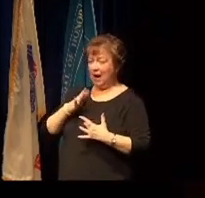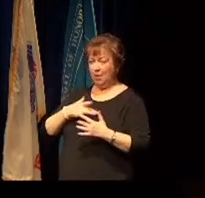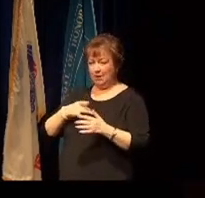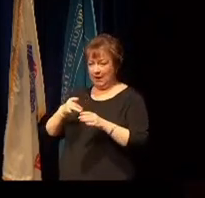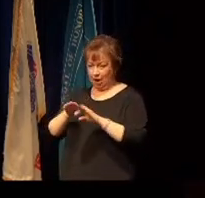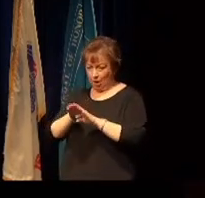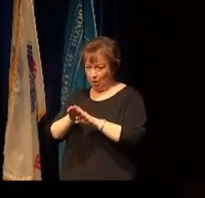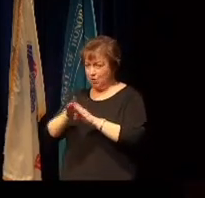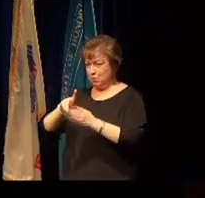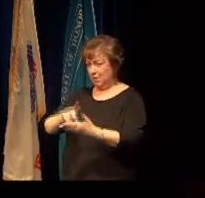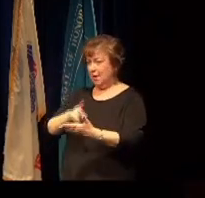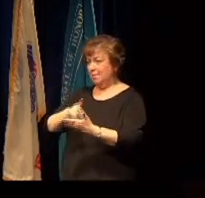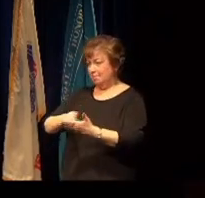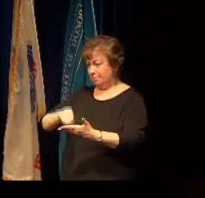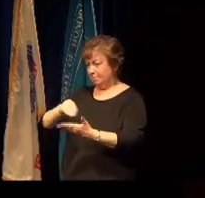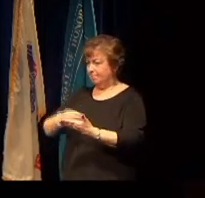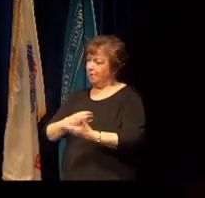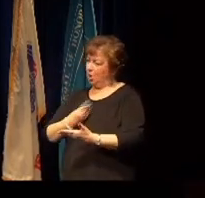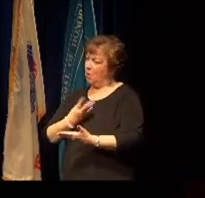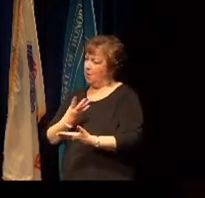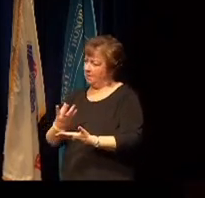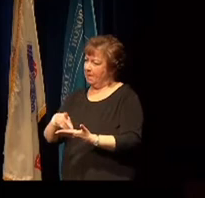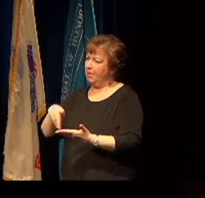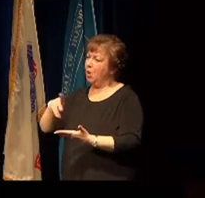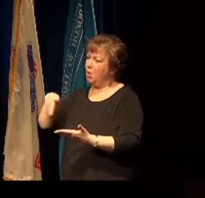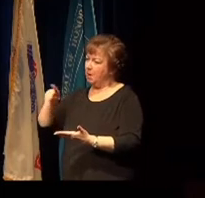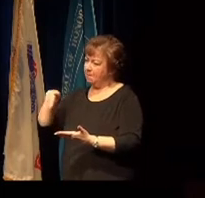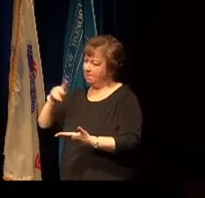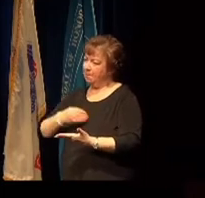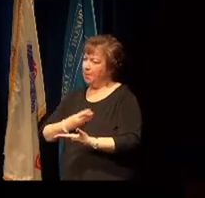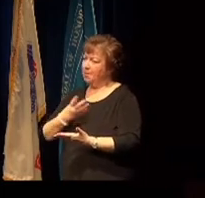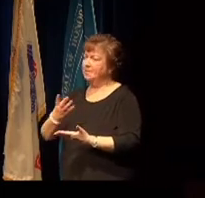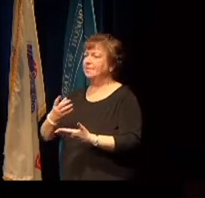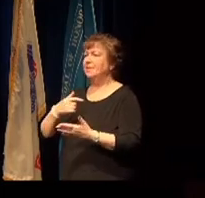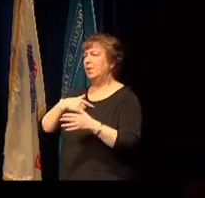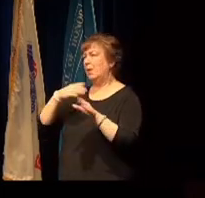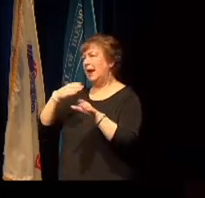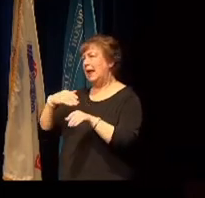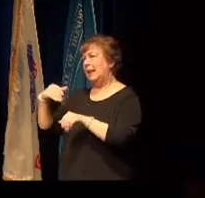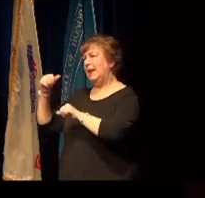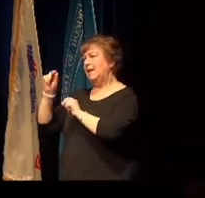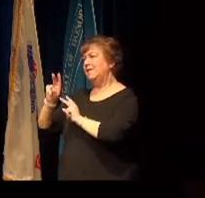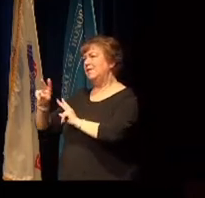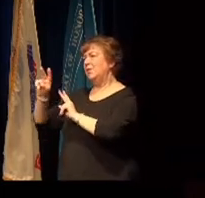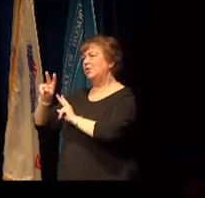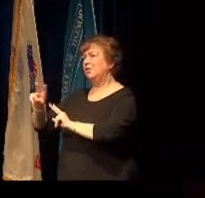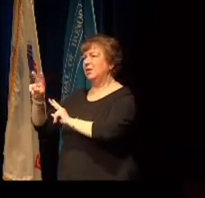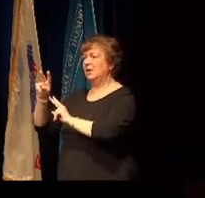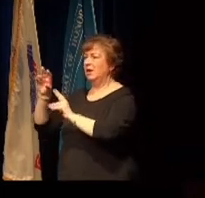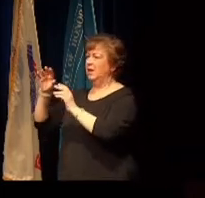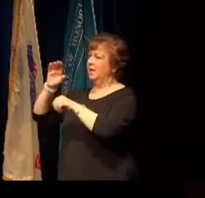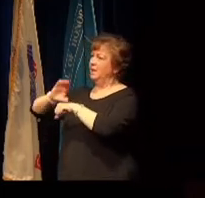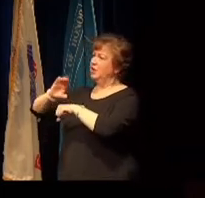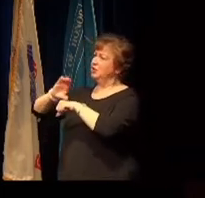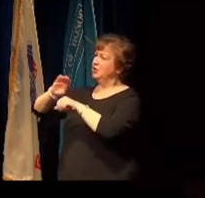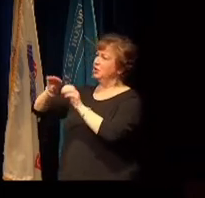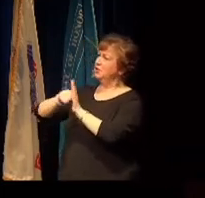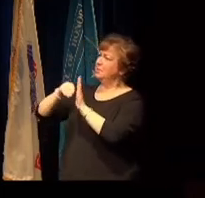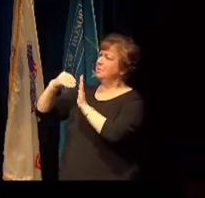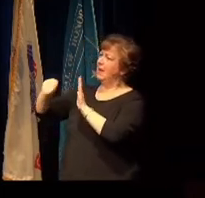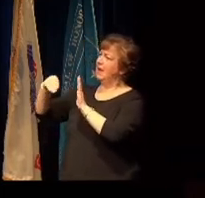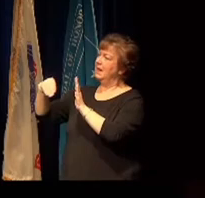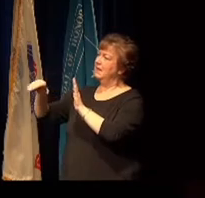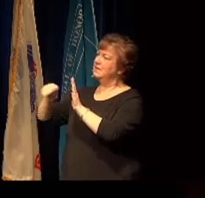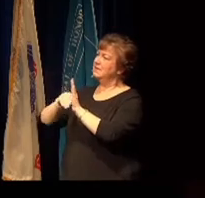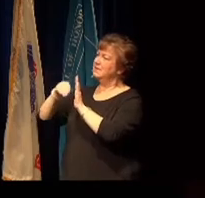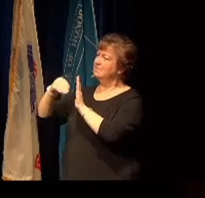weeks. When I was leaving your funeral, church bells sang, announcing another hour of my life, another